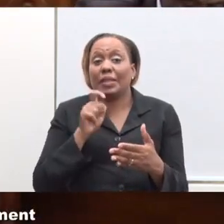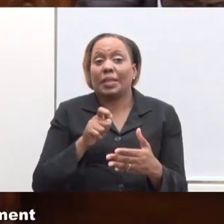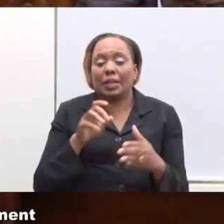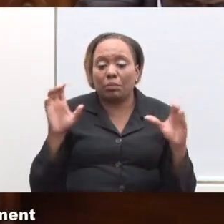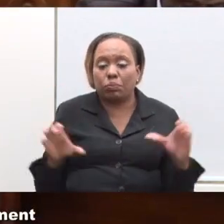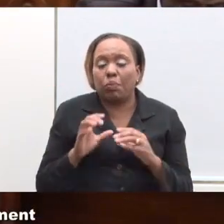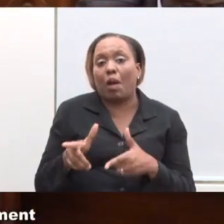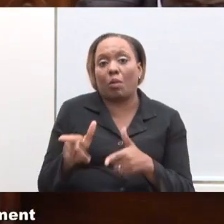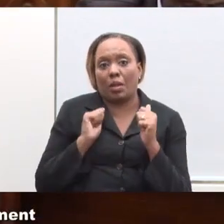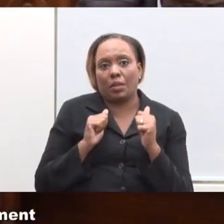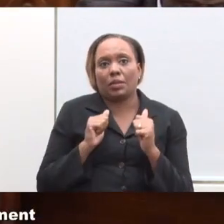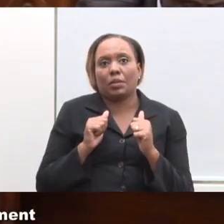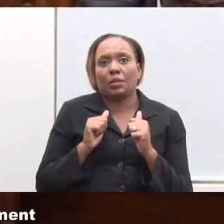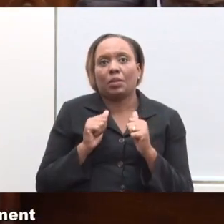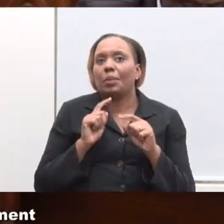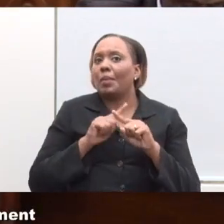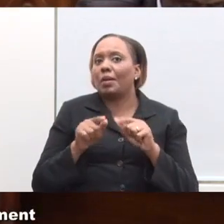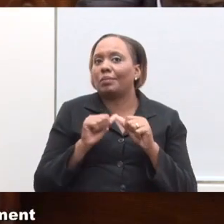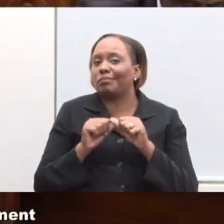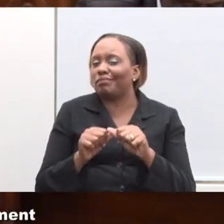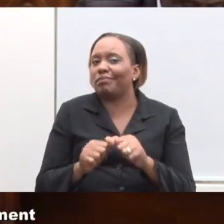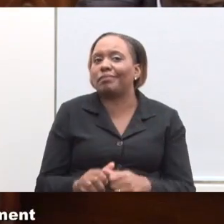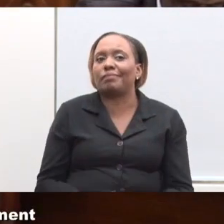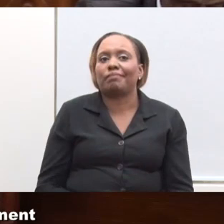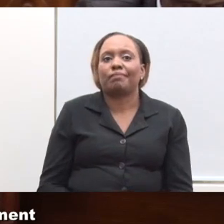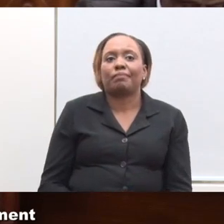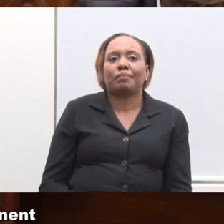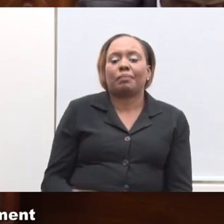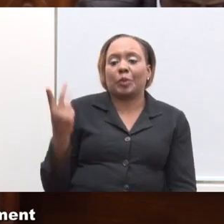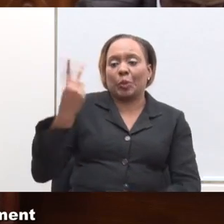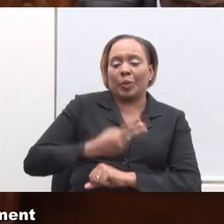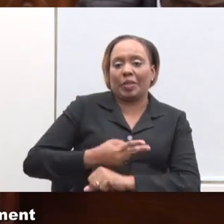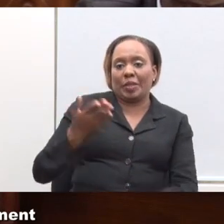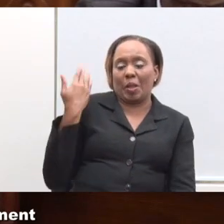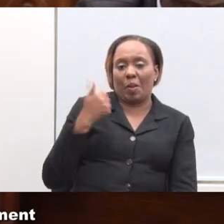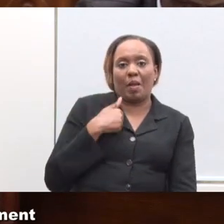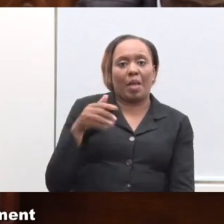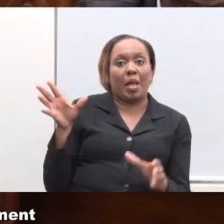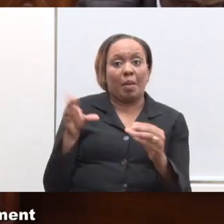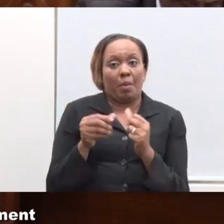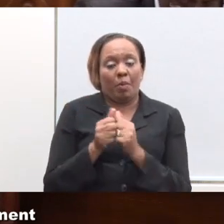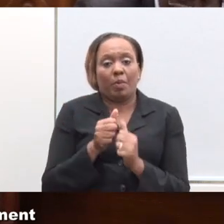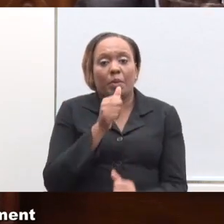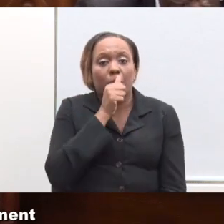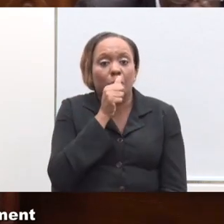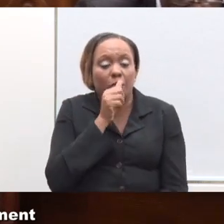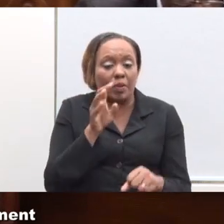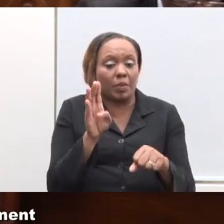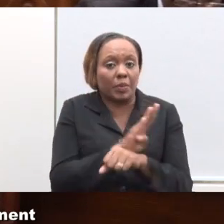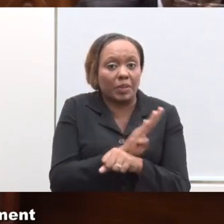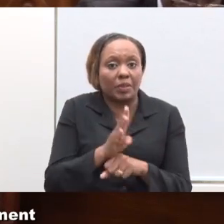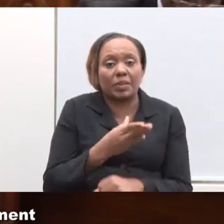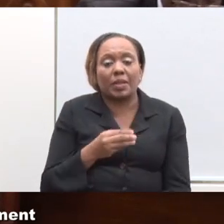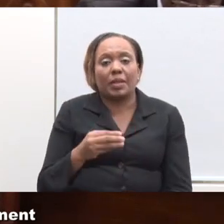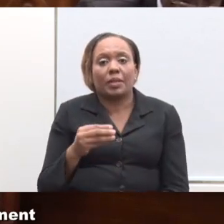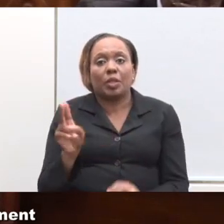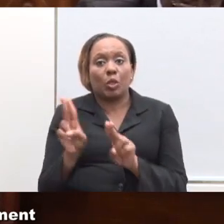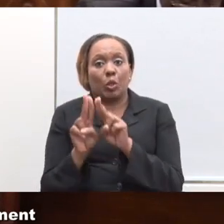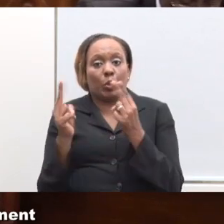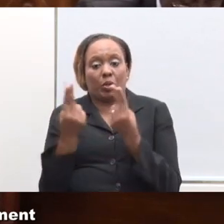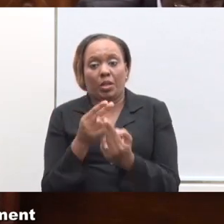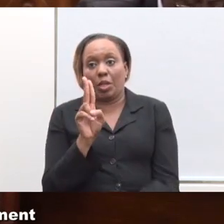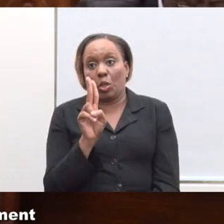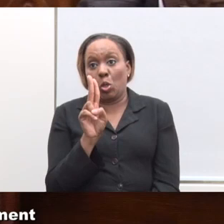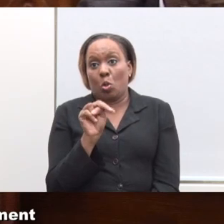Speaker. 2 days ago, I met with the private sector and the labor movement in this country.